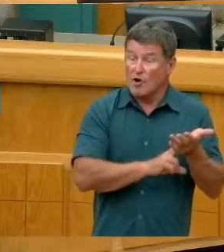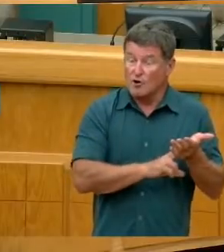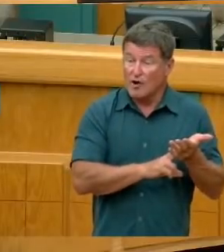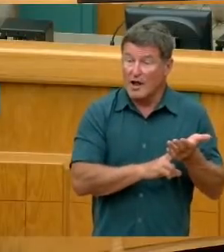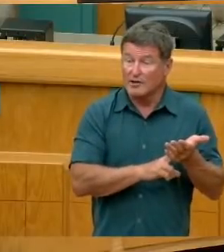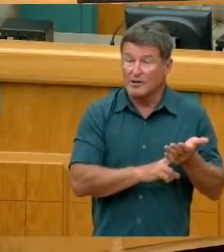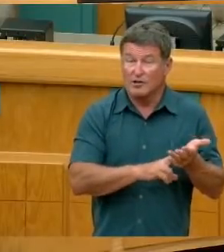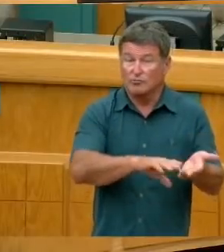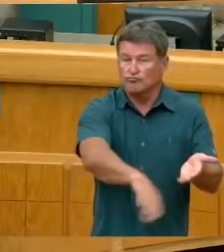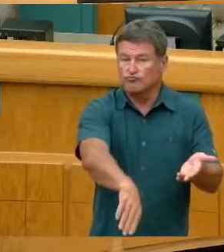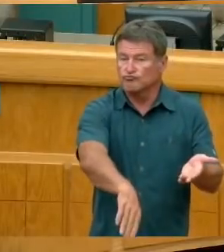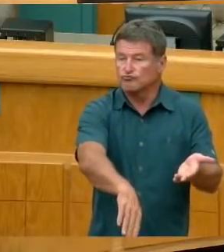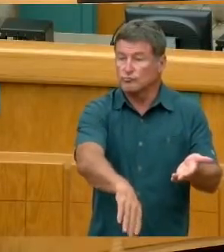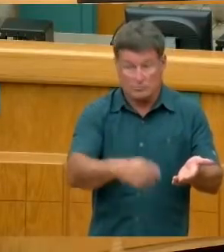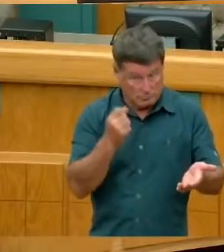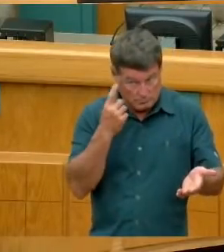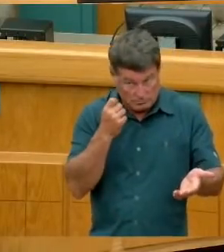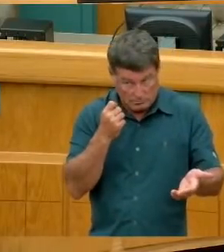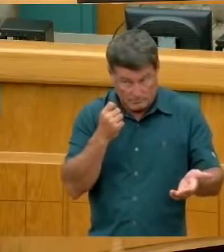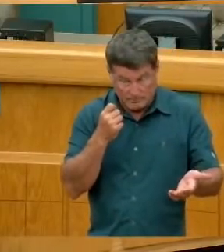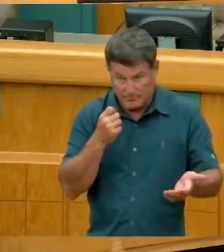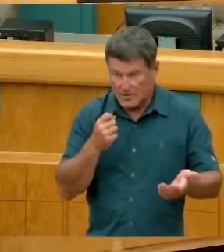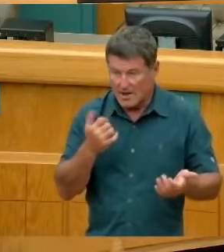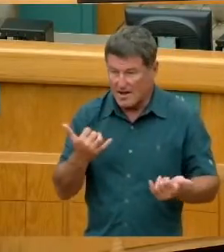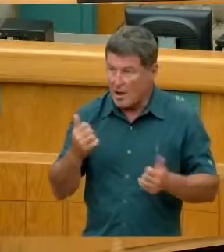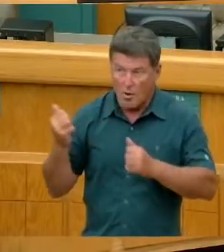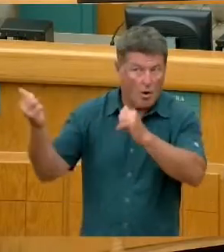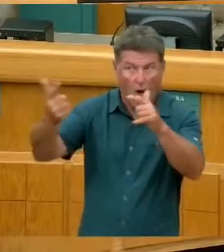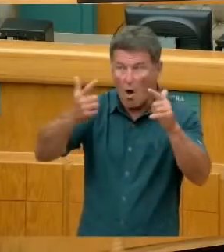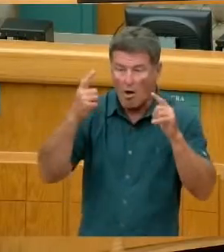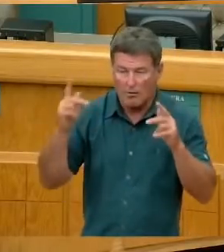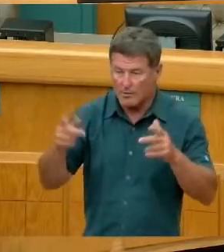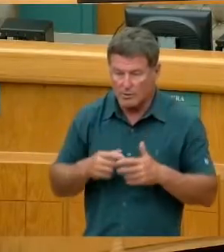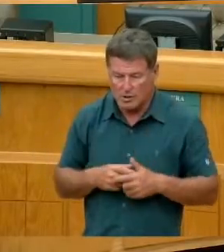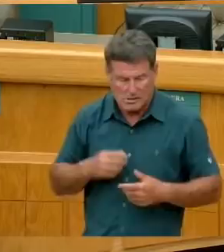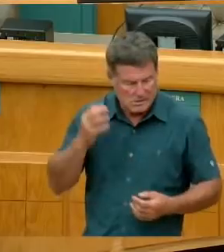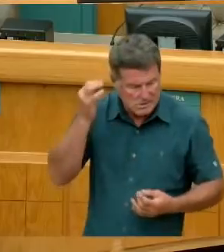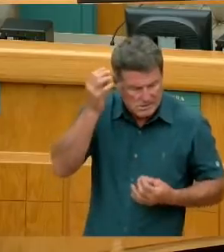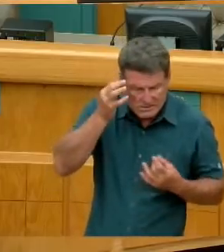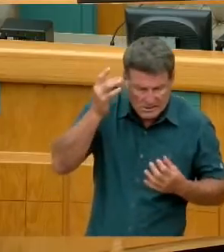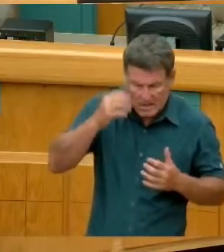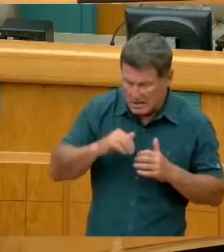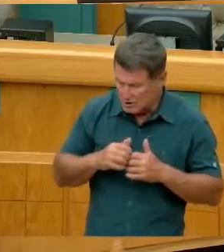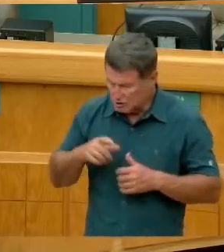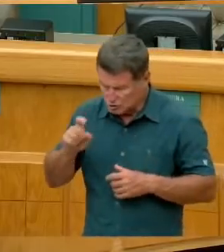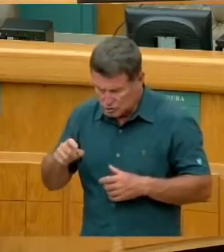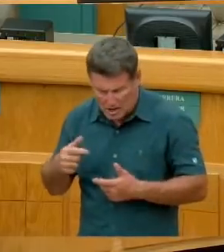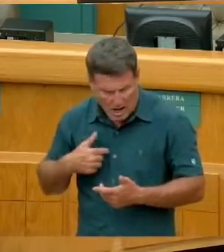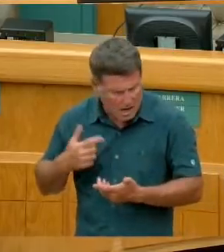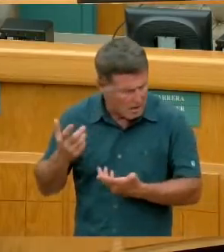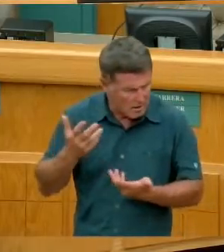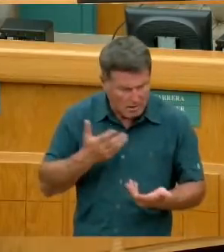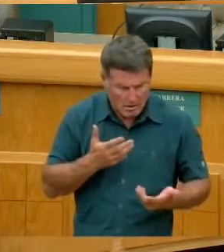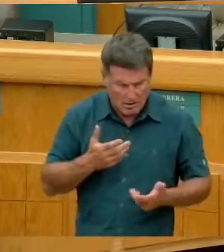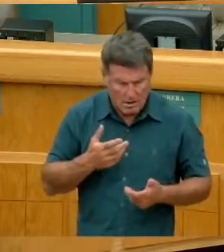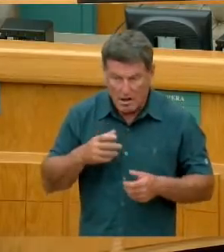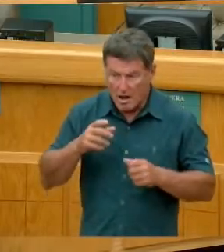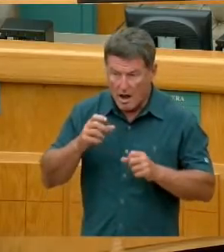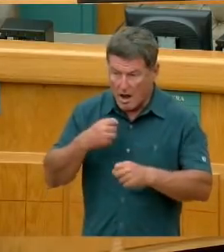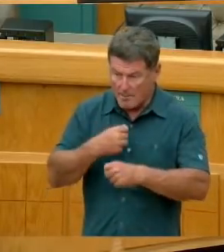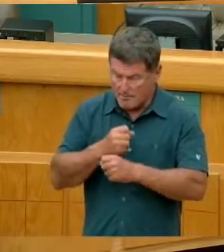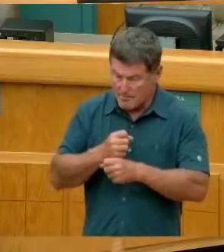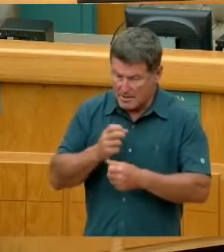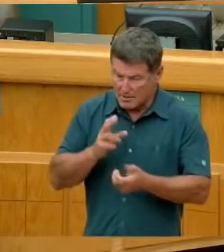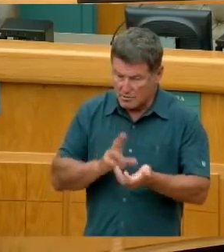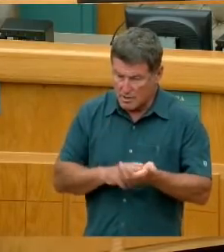think that we're all struggling with this idea of shouldn't I be able